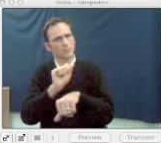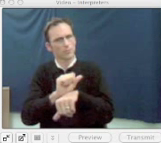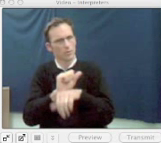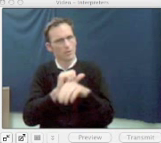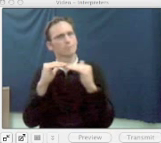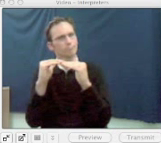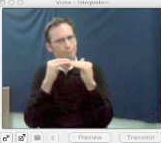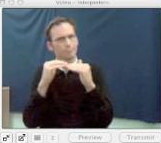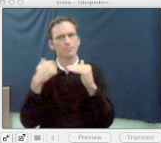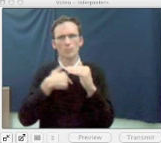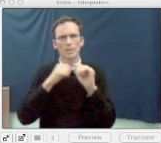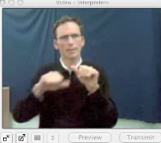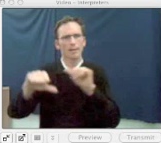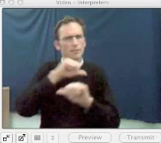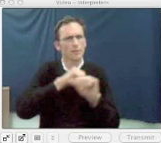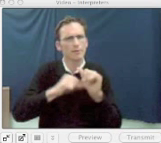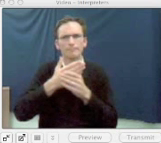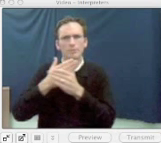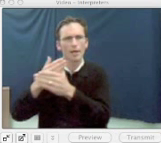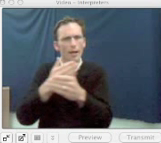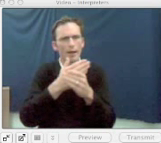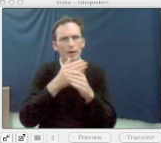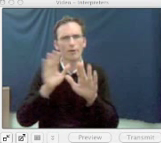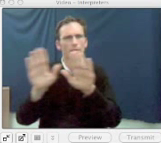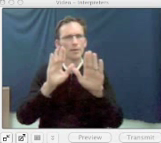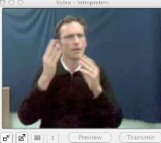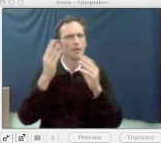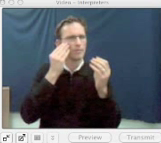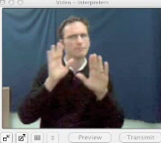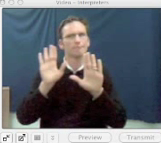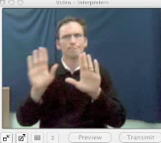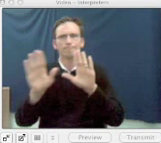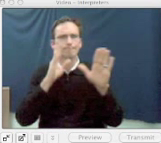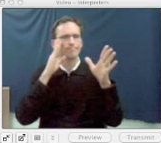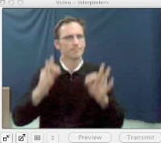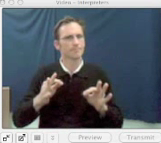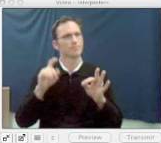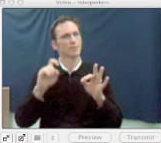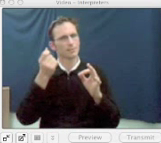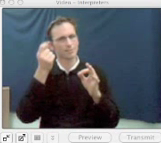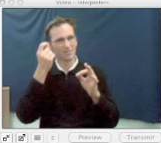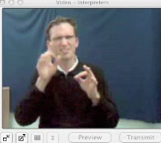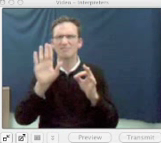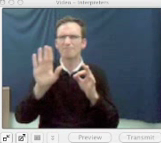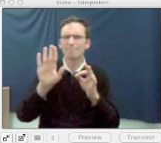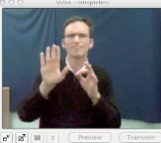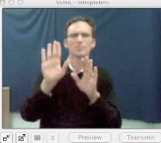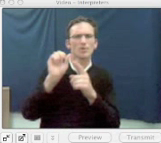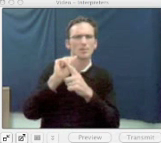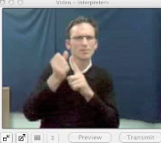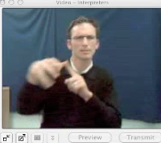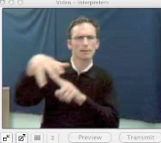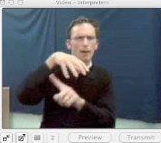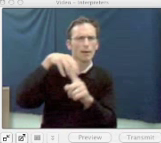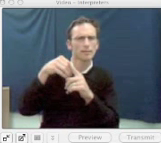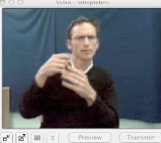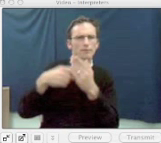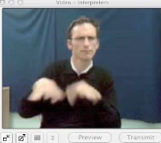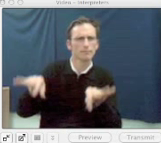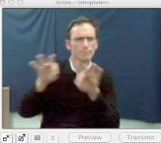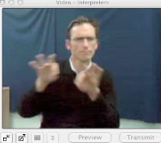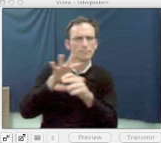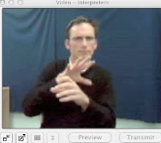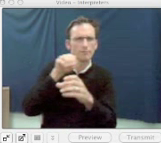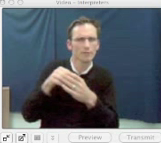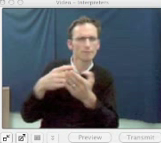in the important information that needs to be understood about the context. You need to be able to learn and share with your